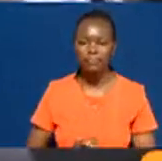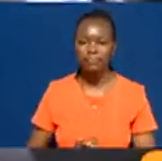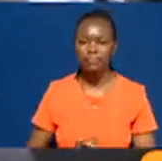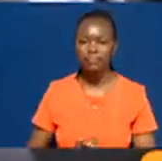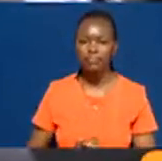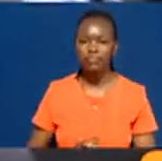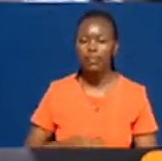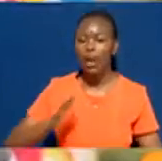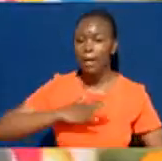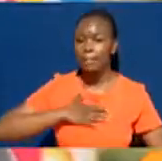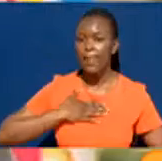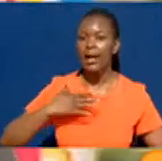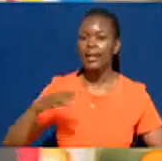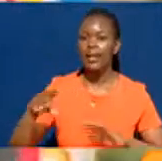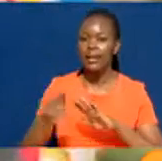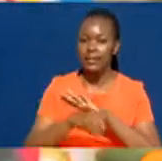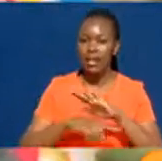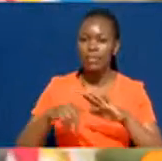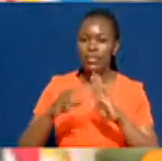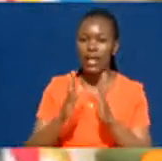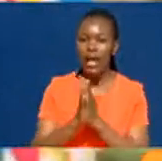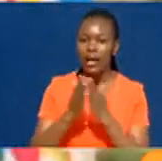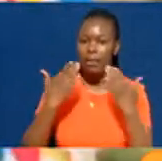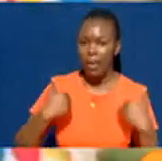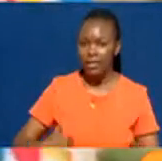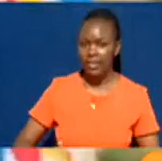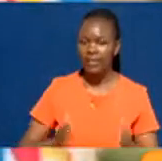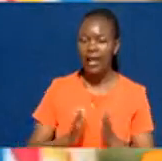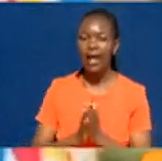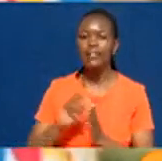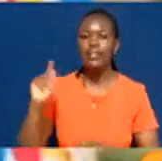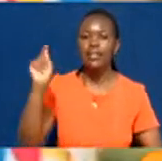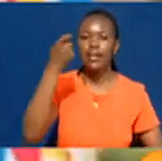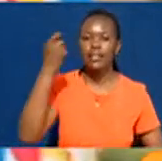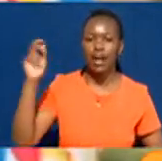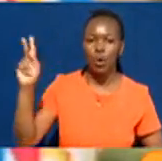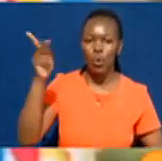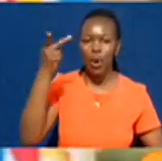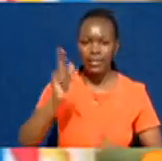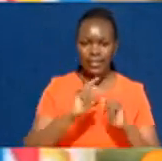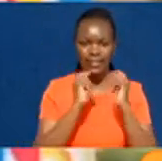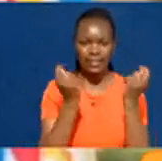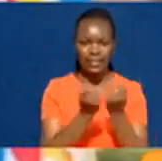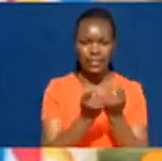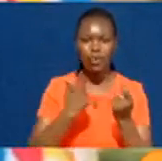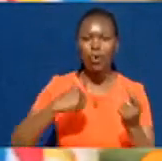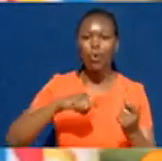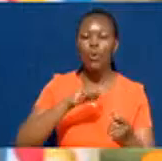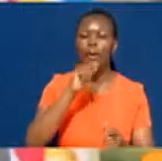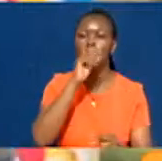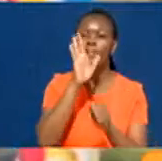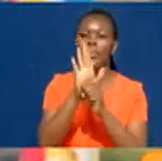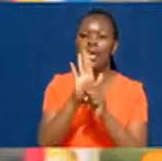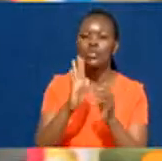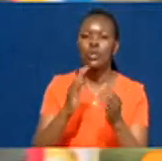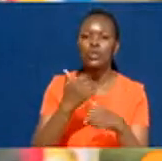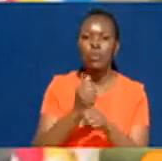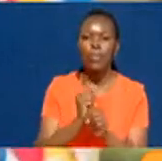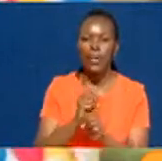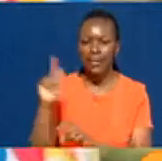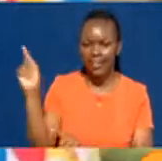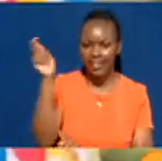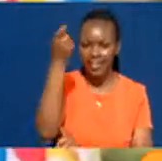My deputy and I and the Kenya Kwanza team pledge to make Kenya a country of